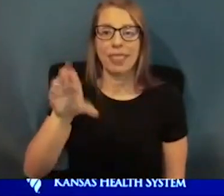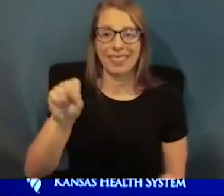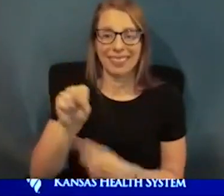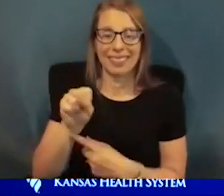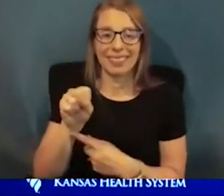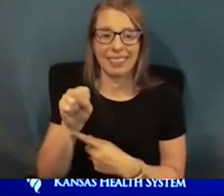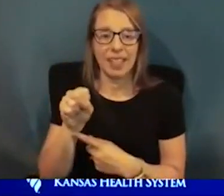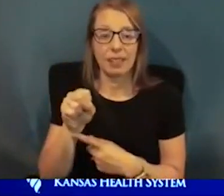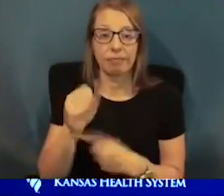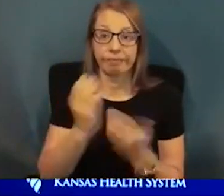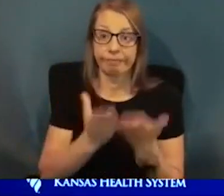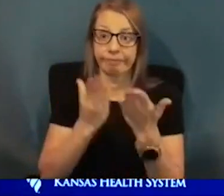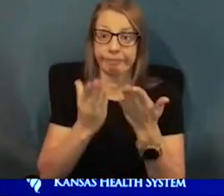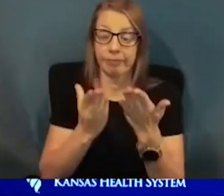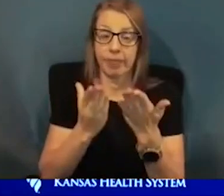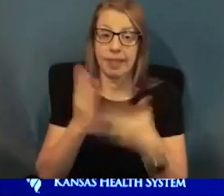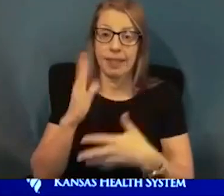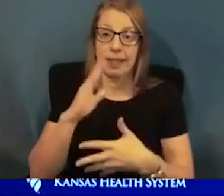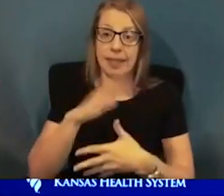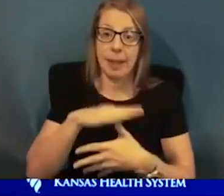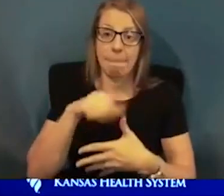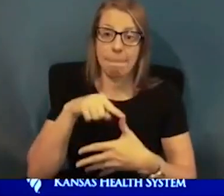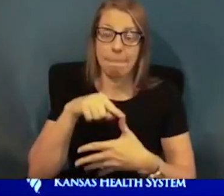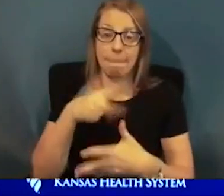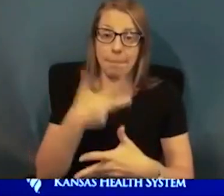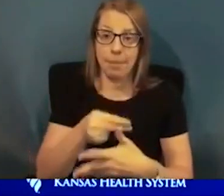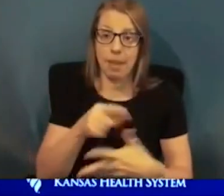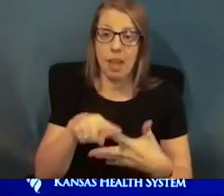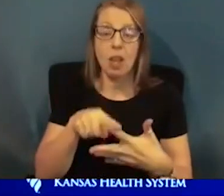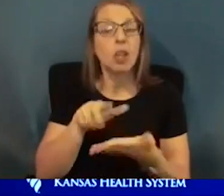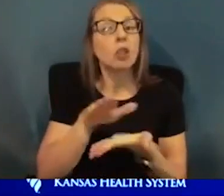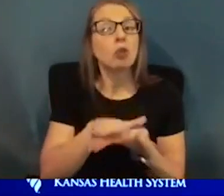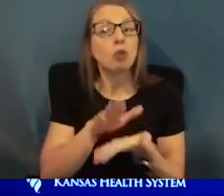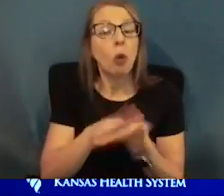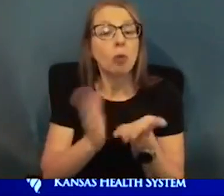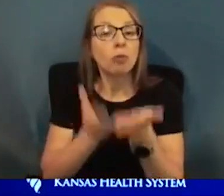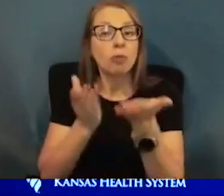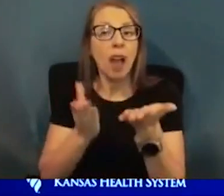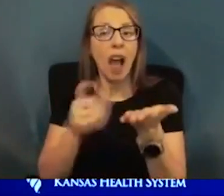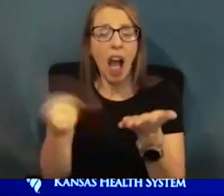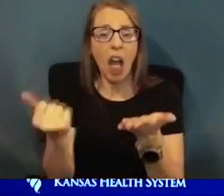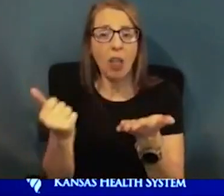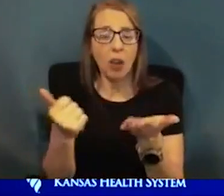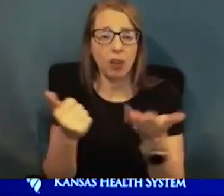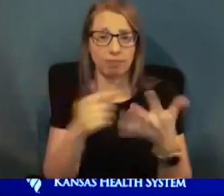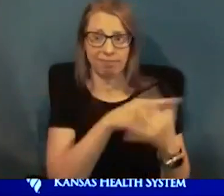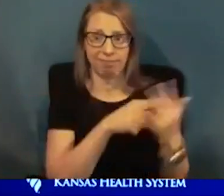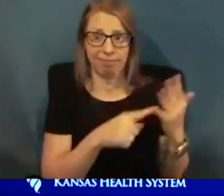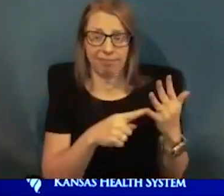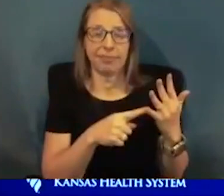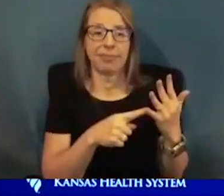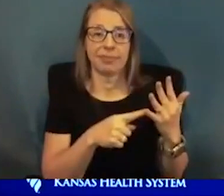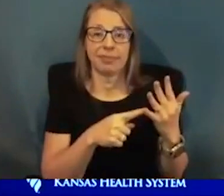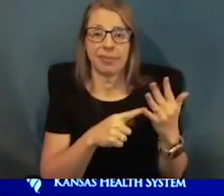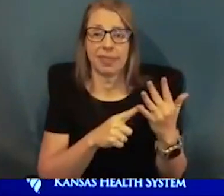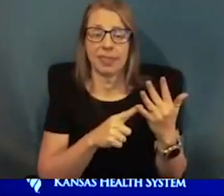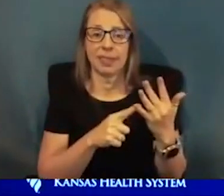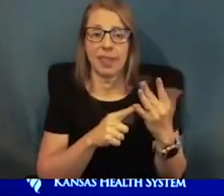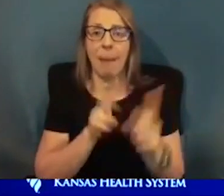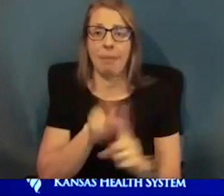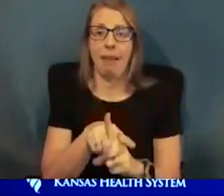but also in those spaces such as schools, those other mitigation strategies, just as you talked about,